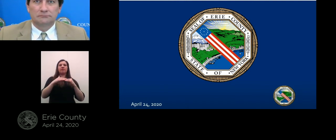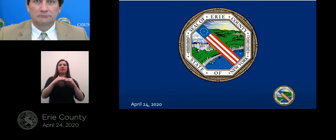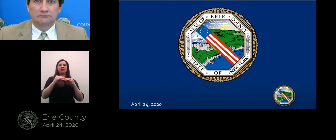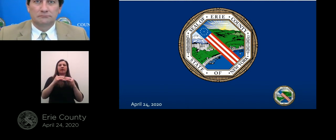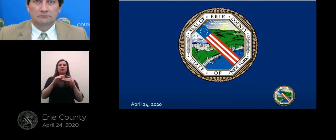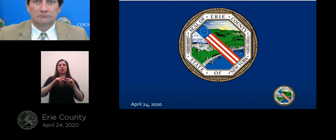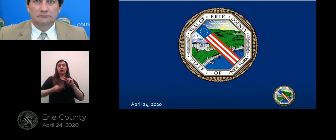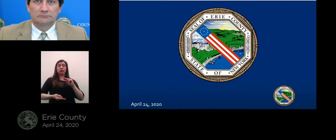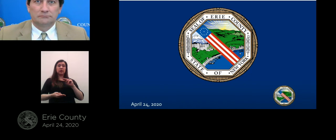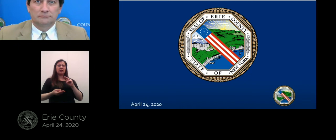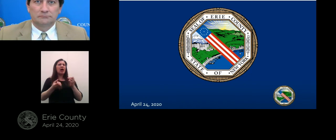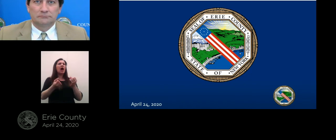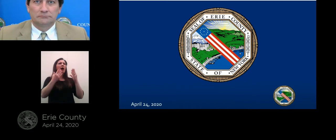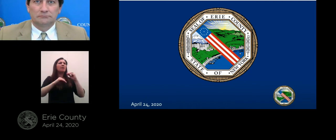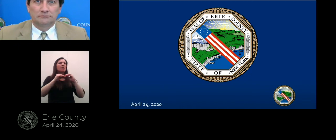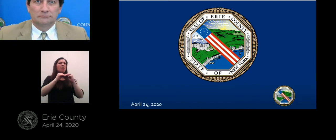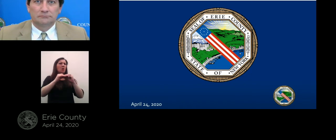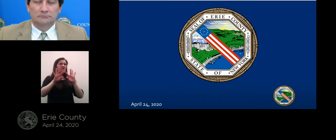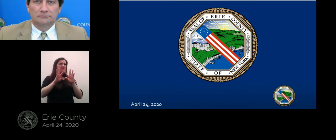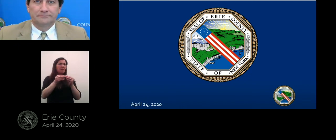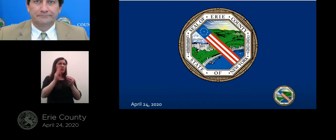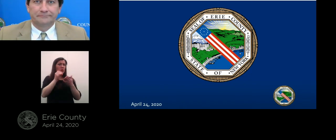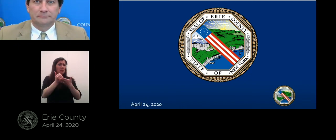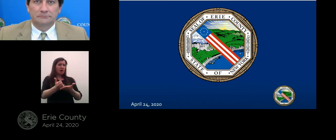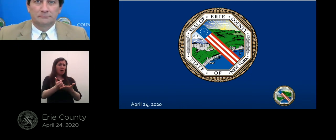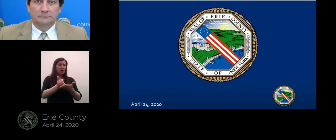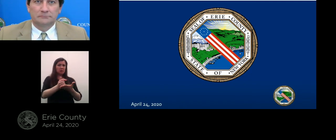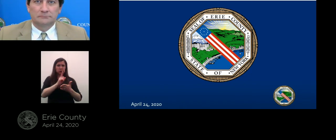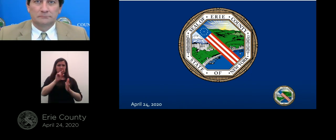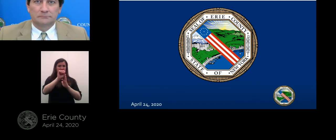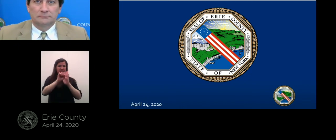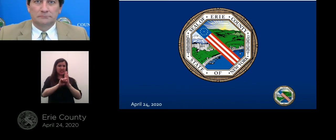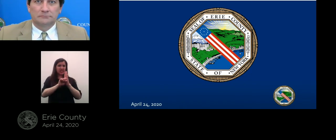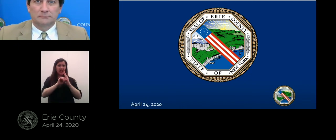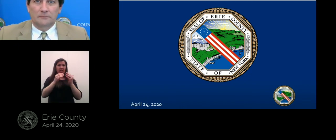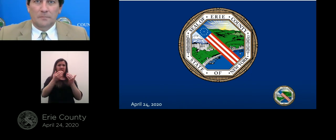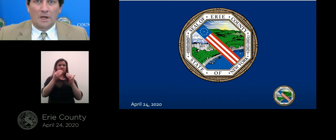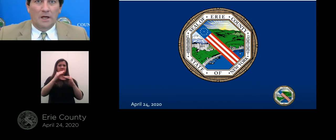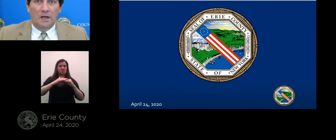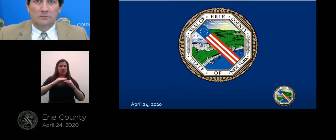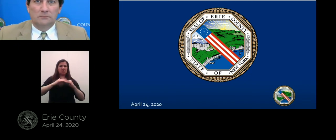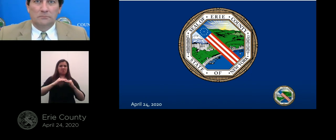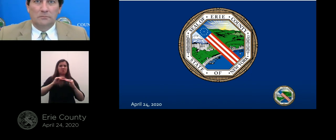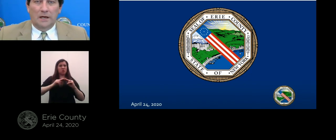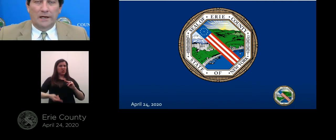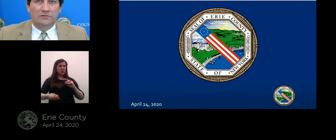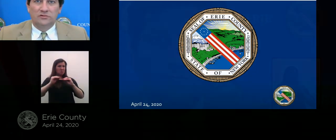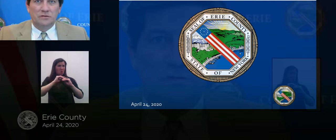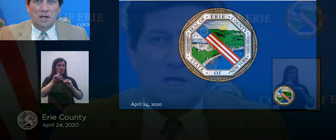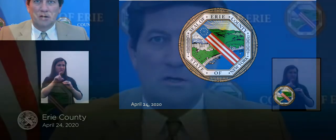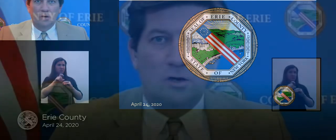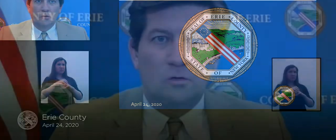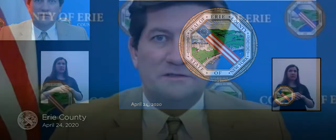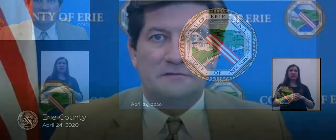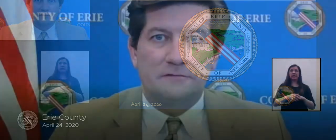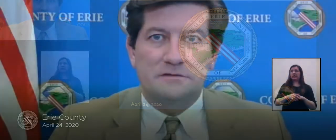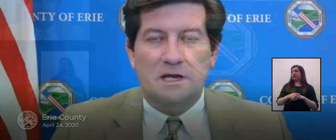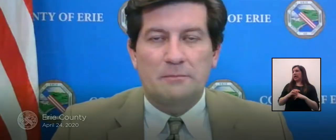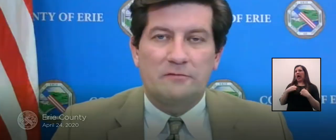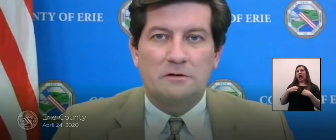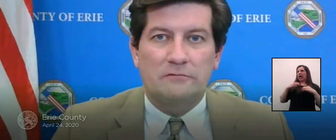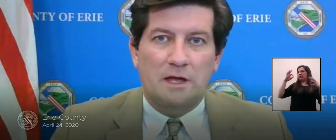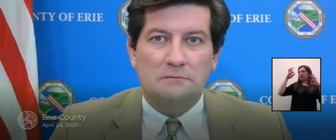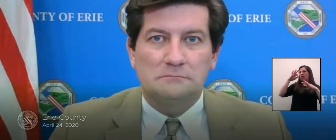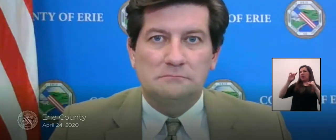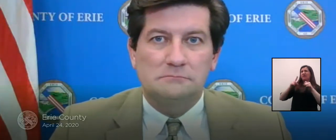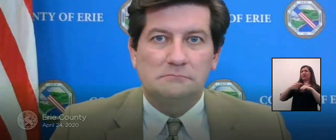How many more families do you see this helping, and should the state reduce the threshold even further, do you think? I do not know. It's the first time